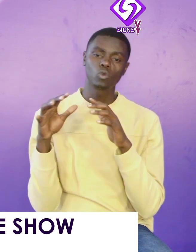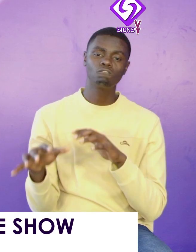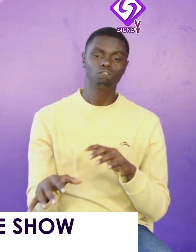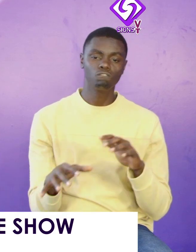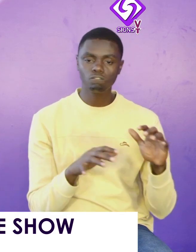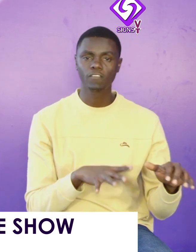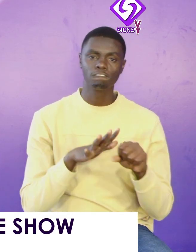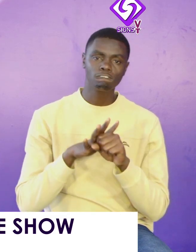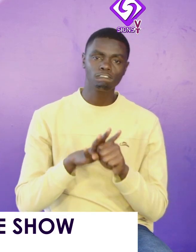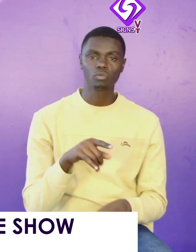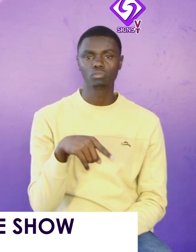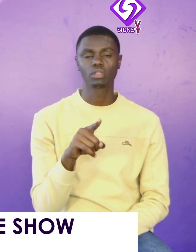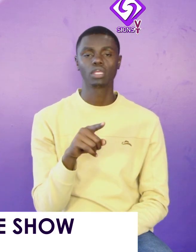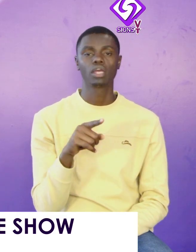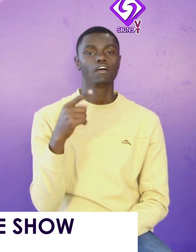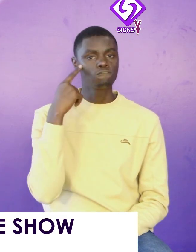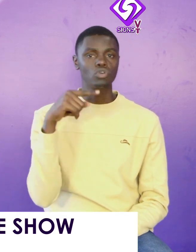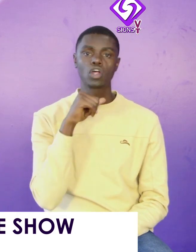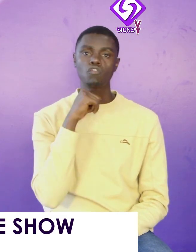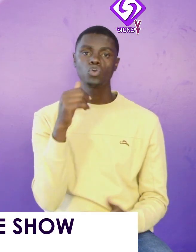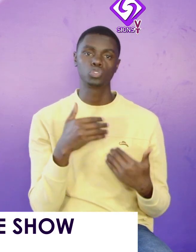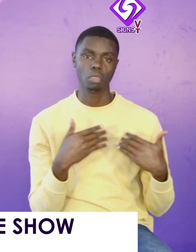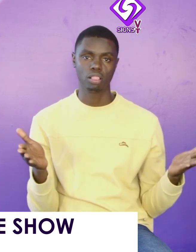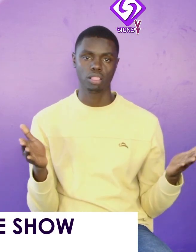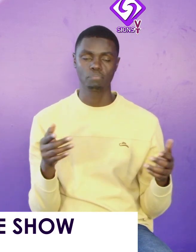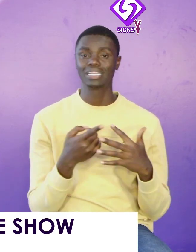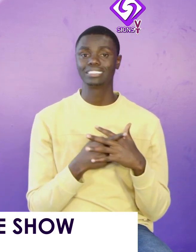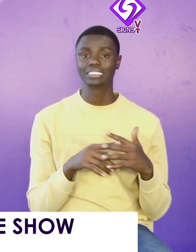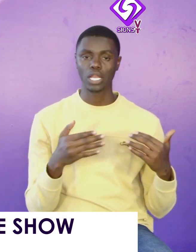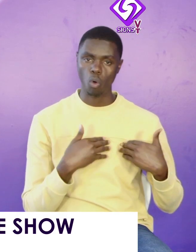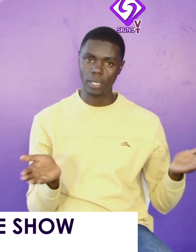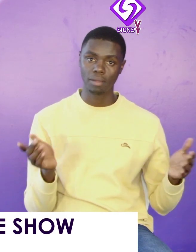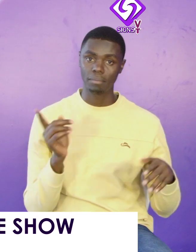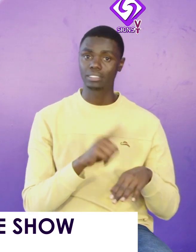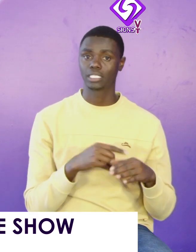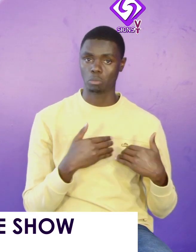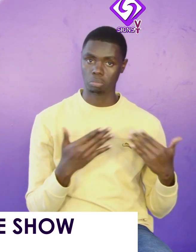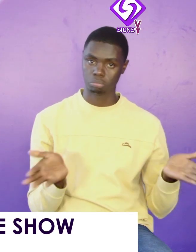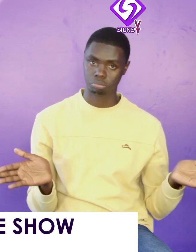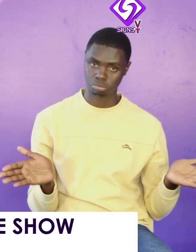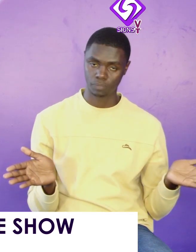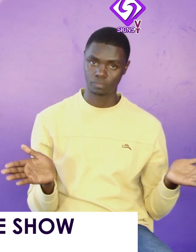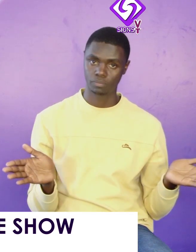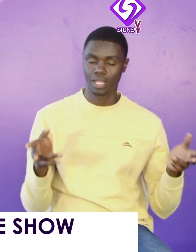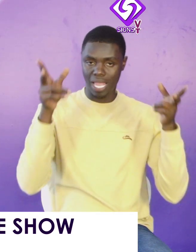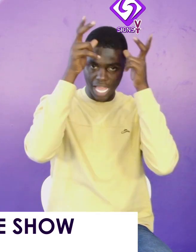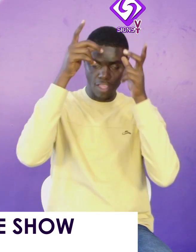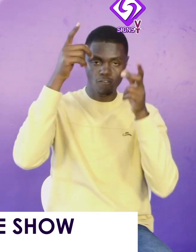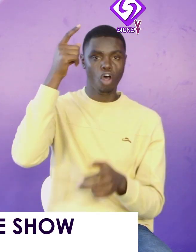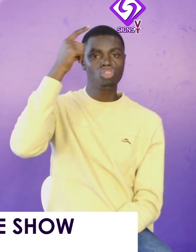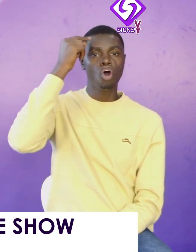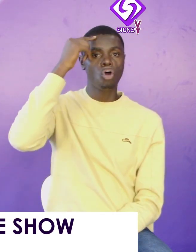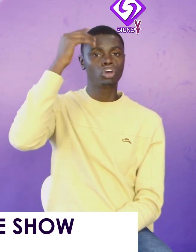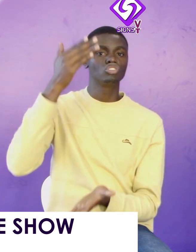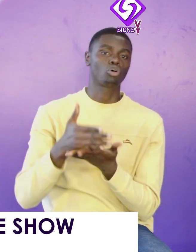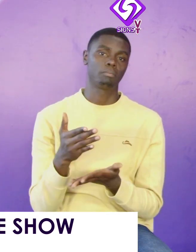to yourself, not to speak out. Start speaking out. The moment you speak out, evil thoughts stop. That